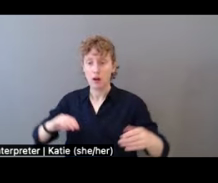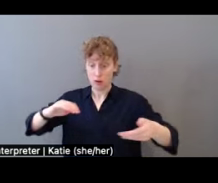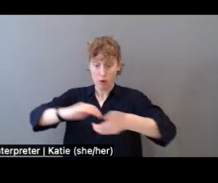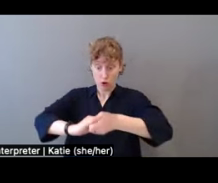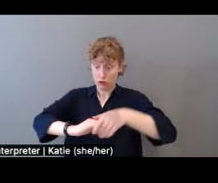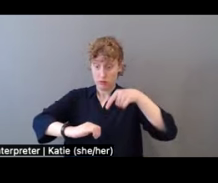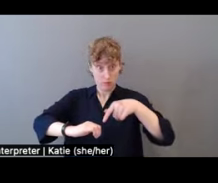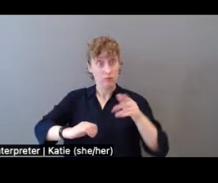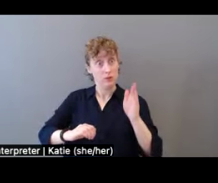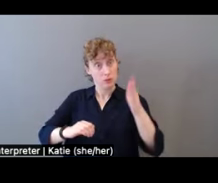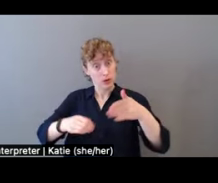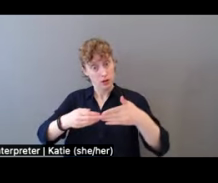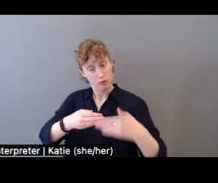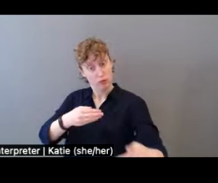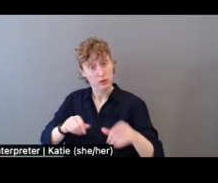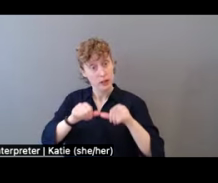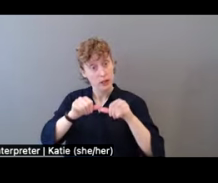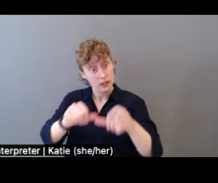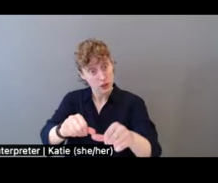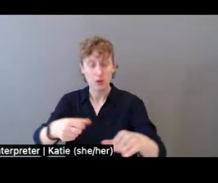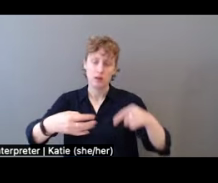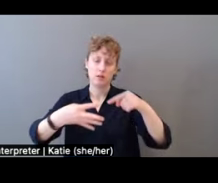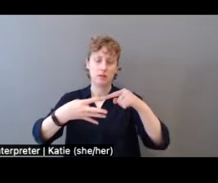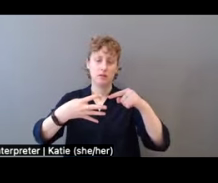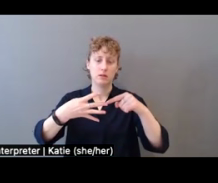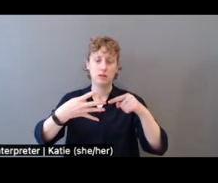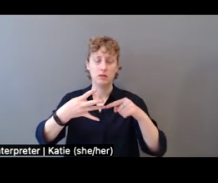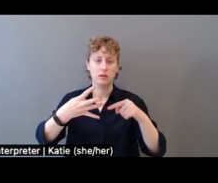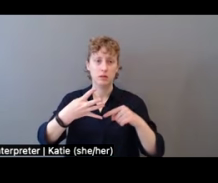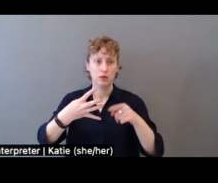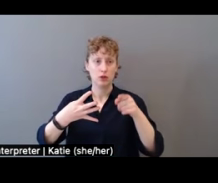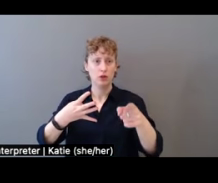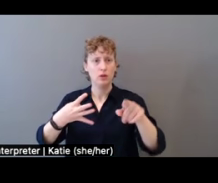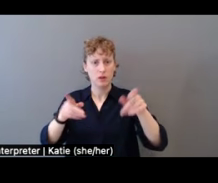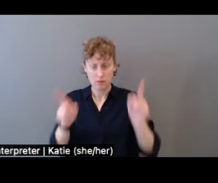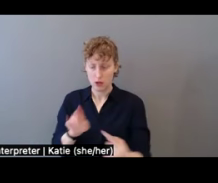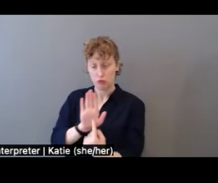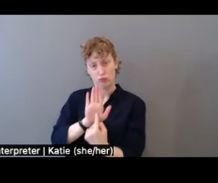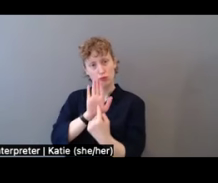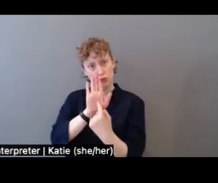focus areas that will have to be reflected within your application.